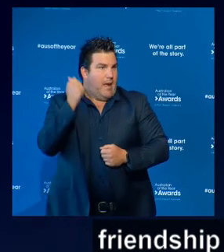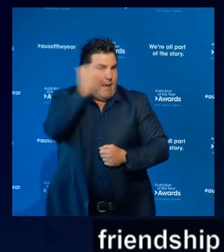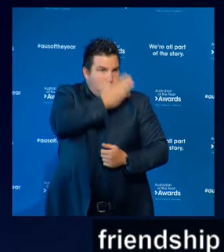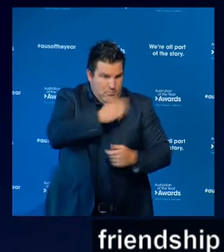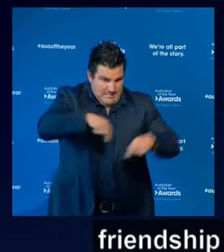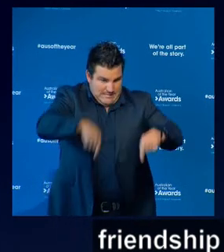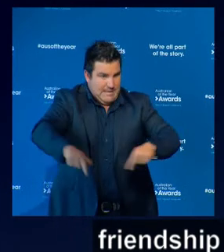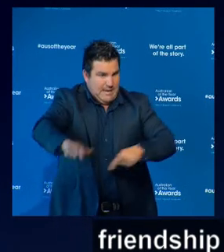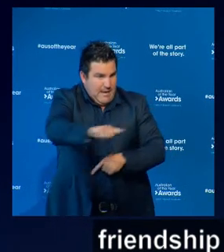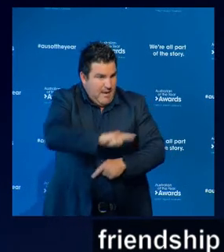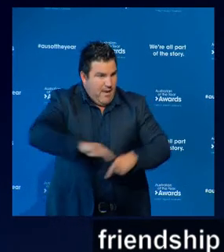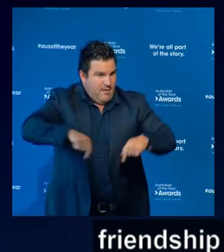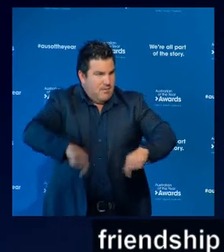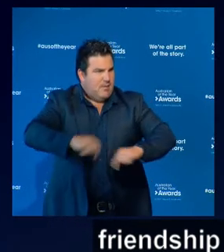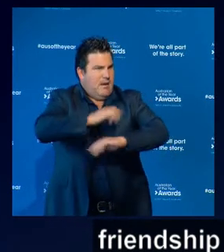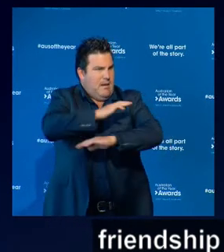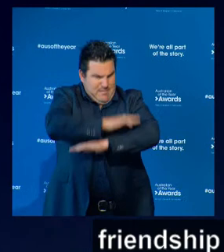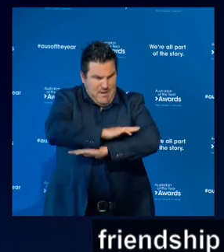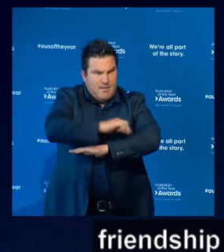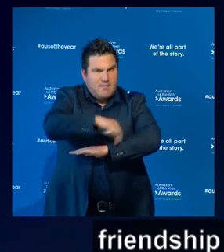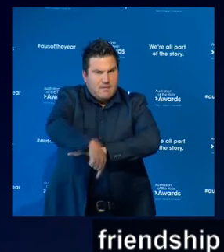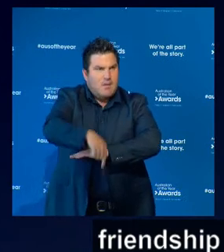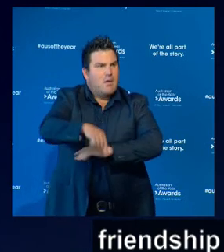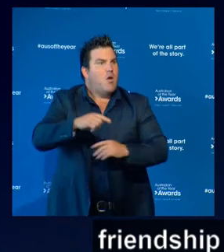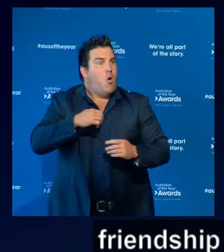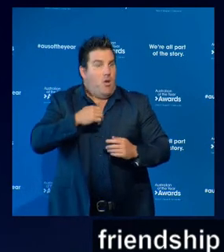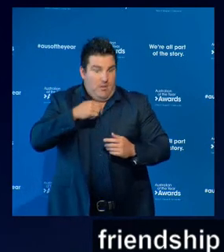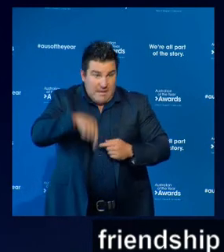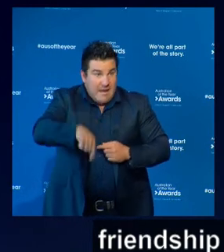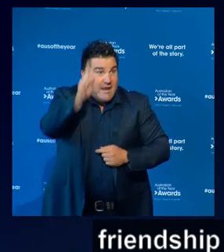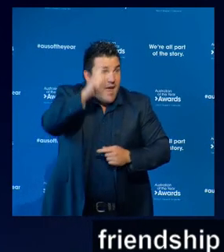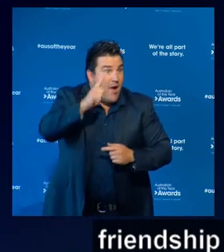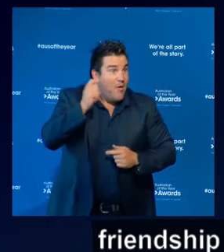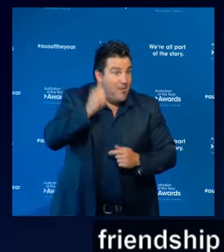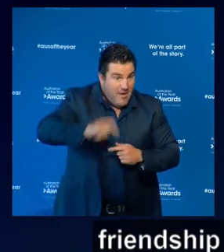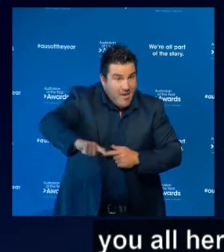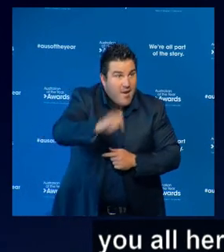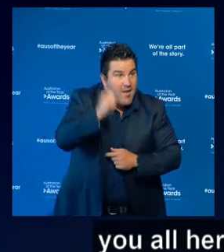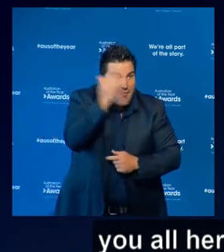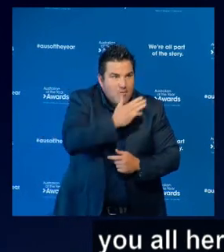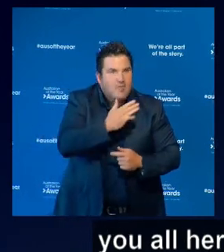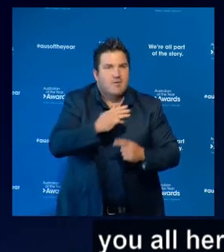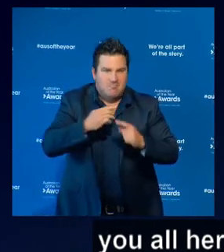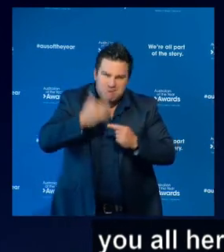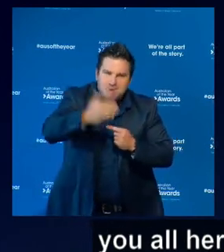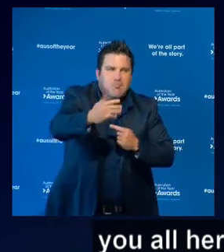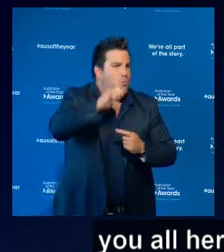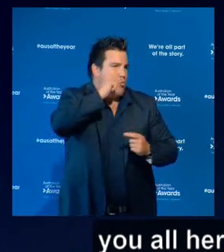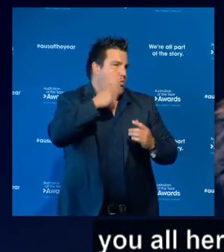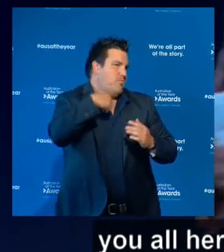you are meeting on tonight, the Ngunnawal people. Always was, always will be Ngunnawal land. Thank you.